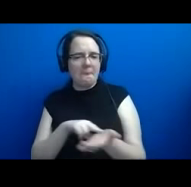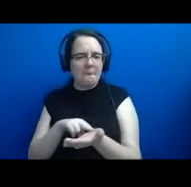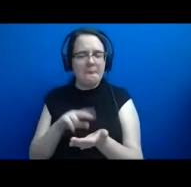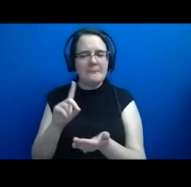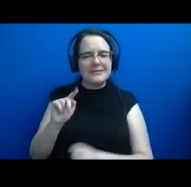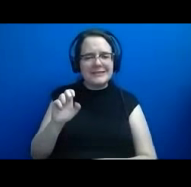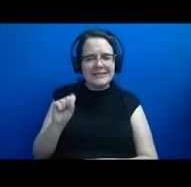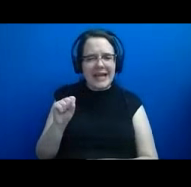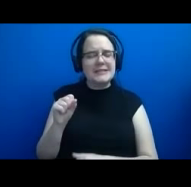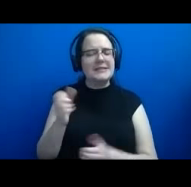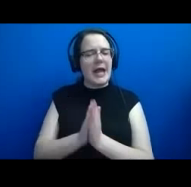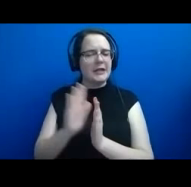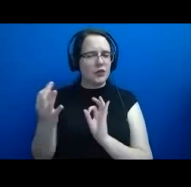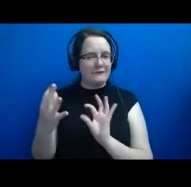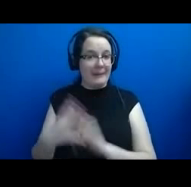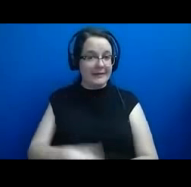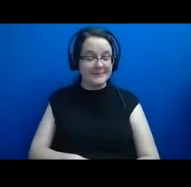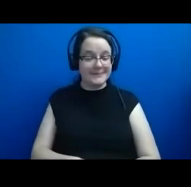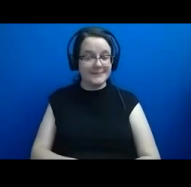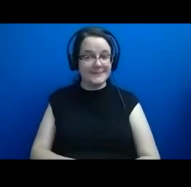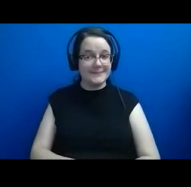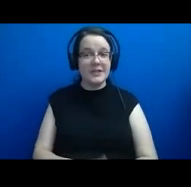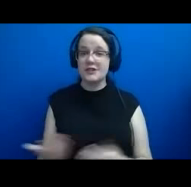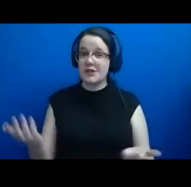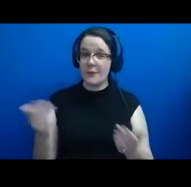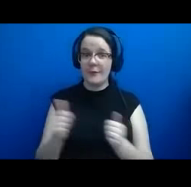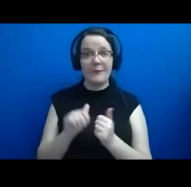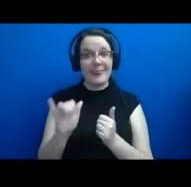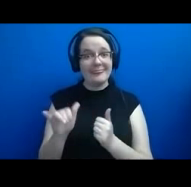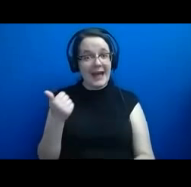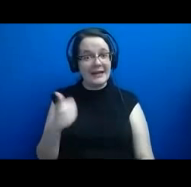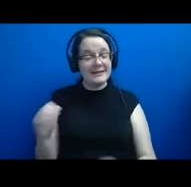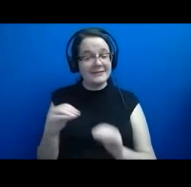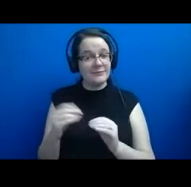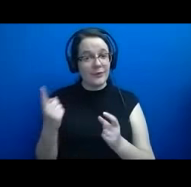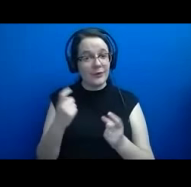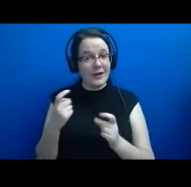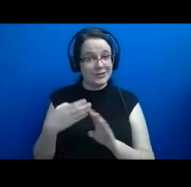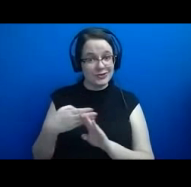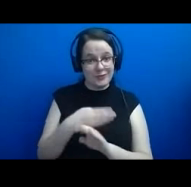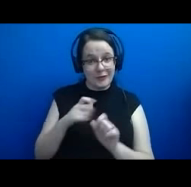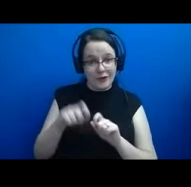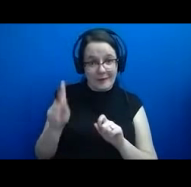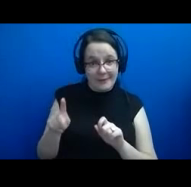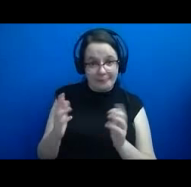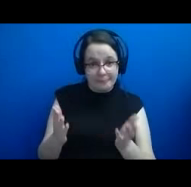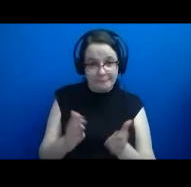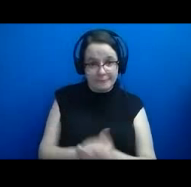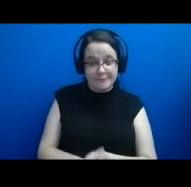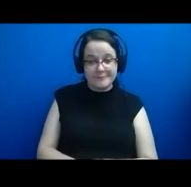on that as well. And with that, if there are any other questions before we wrap up.